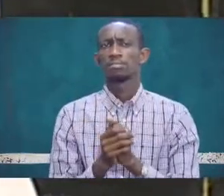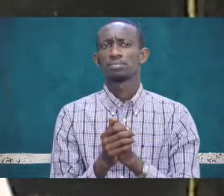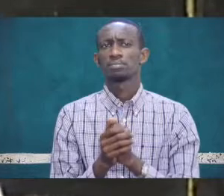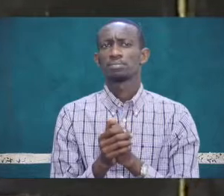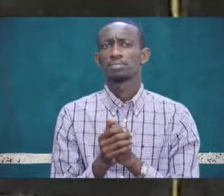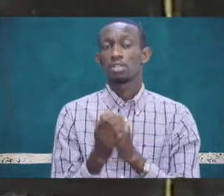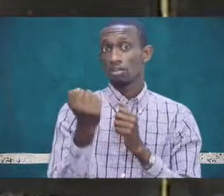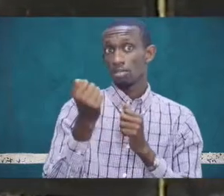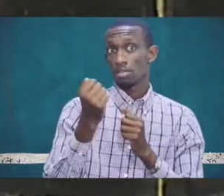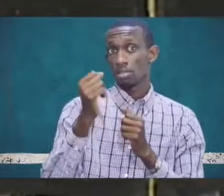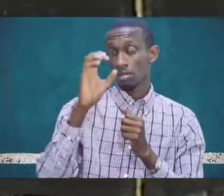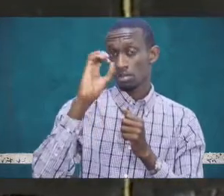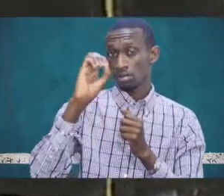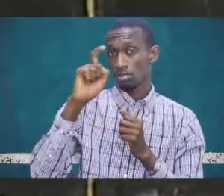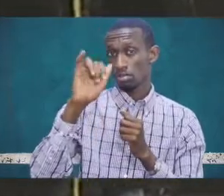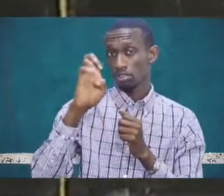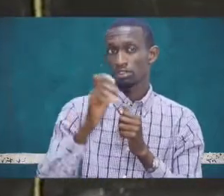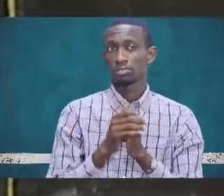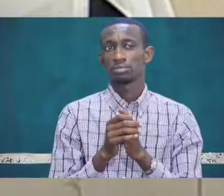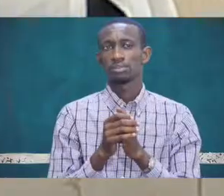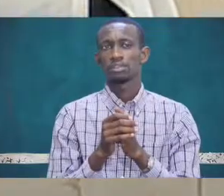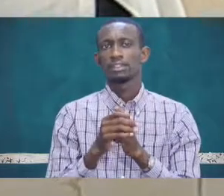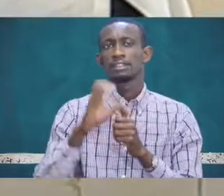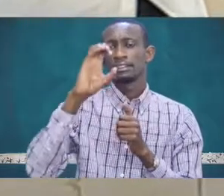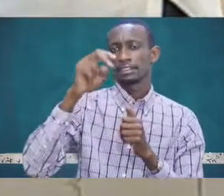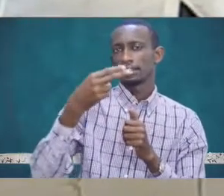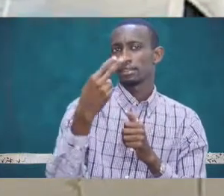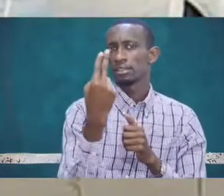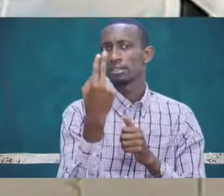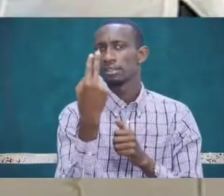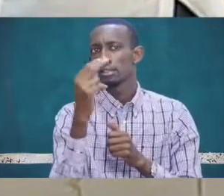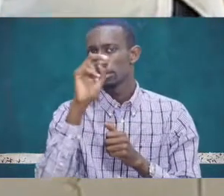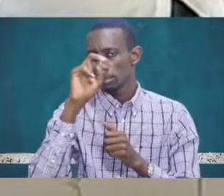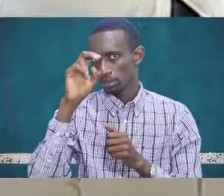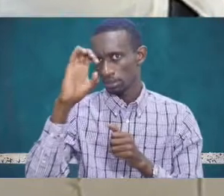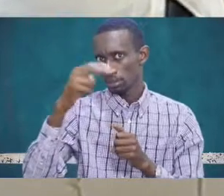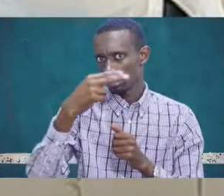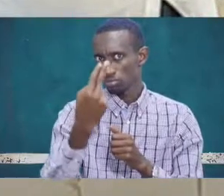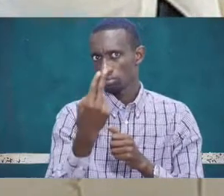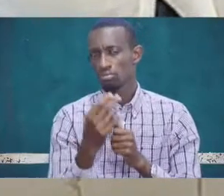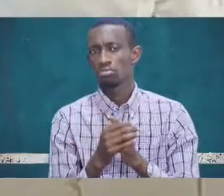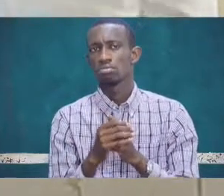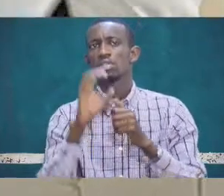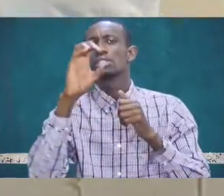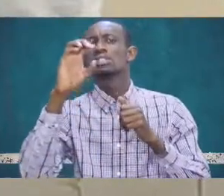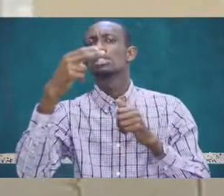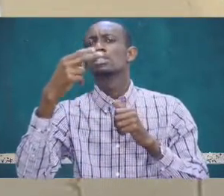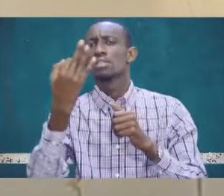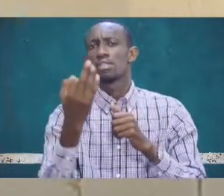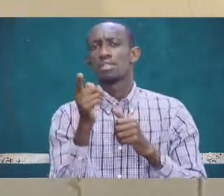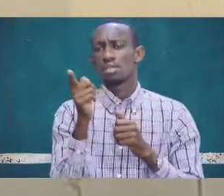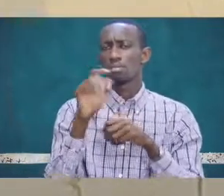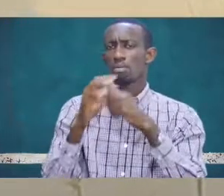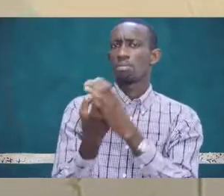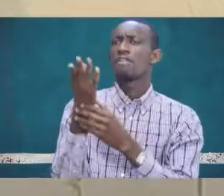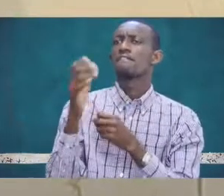we'll have oxygen with CH3, CH2, CH3. This is the product